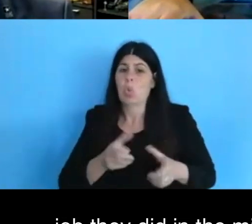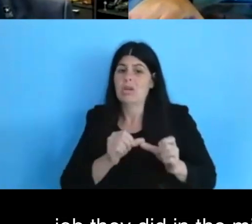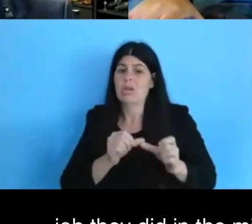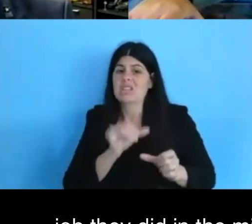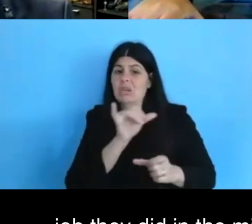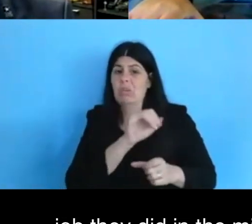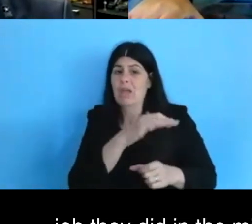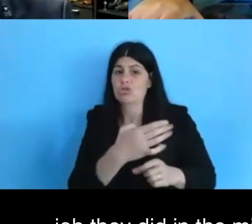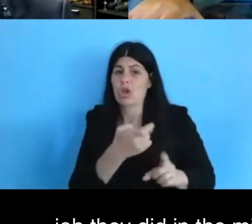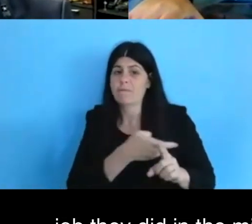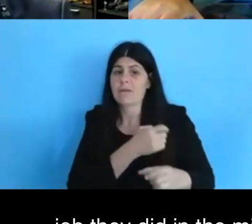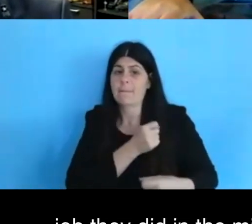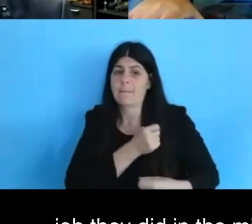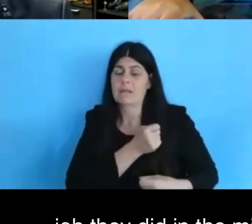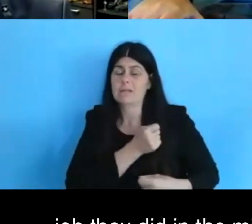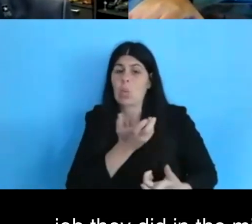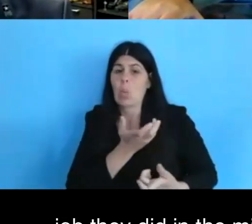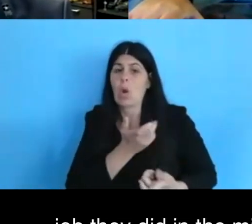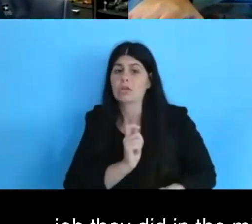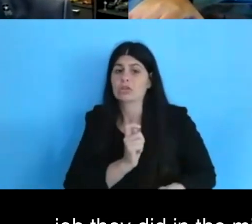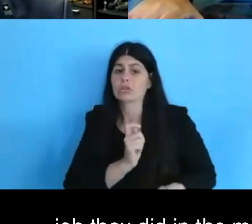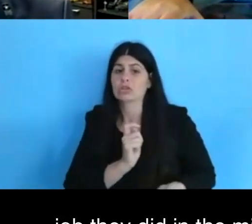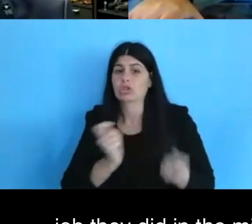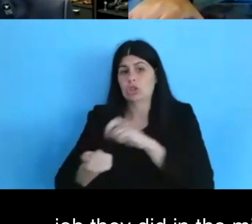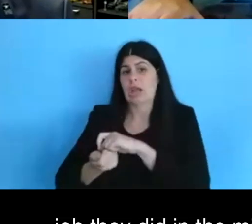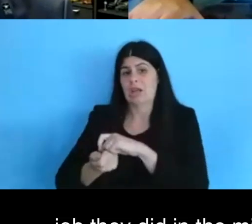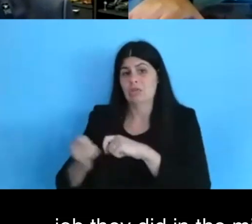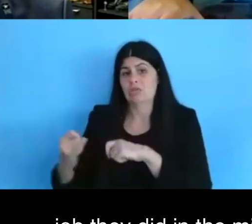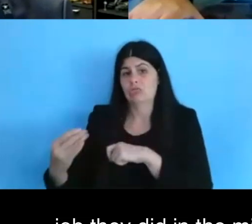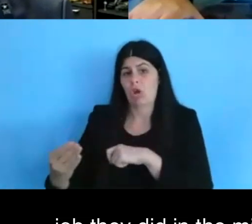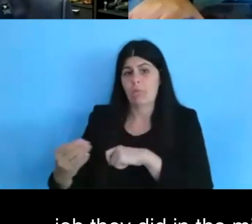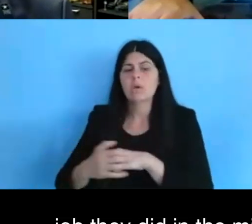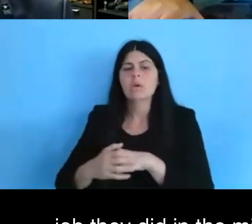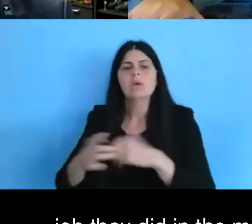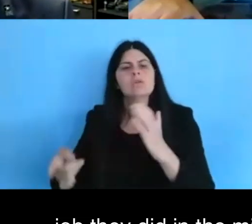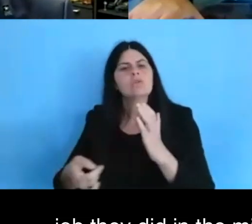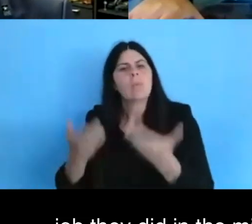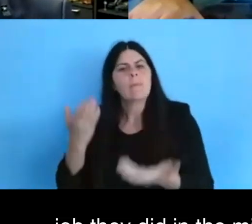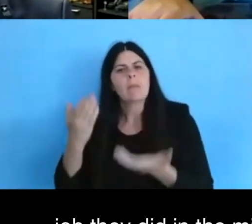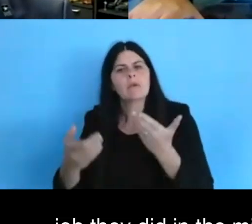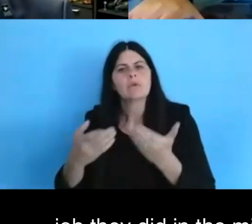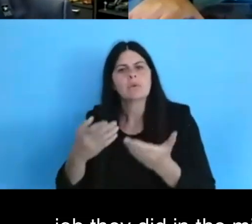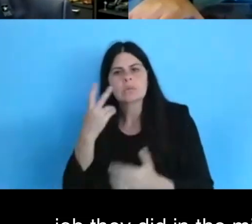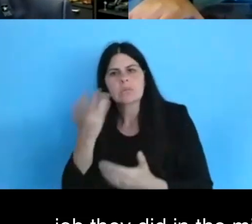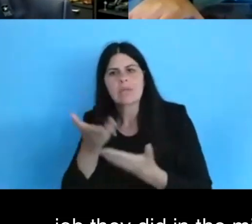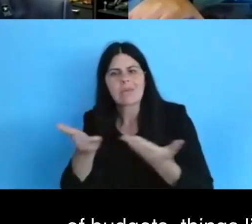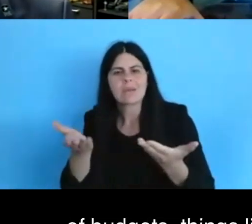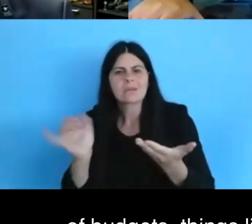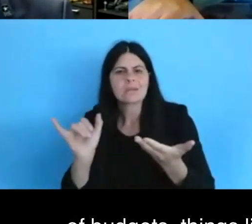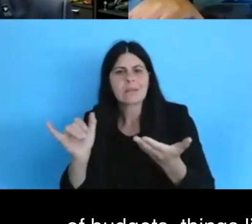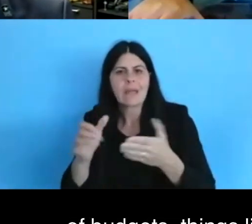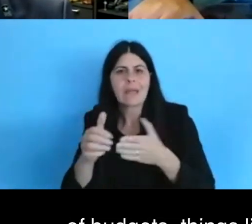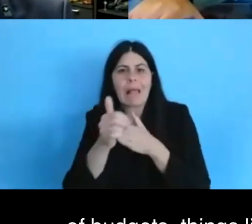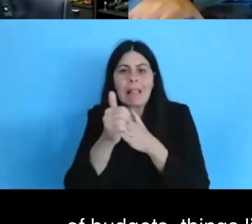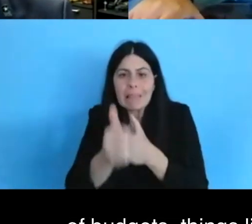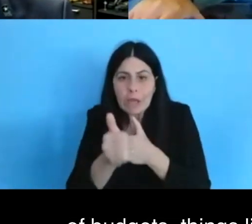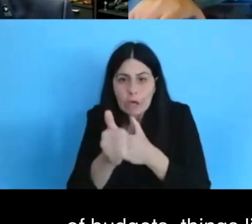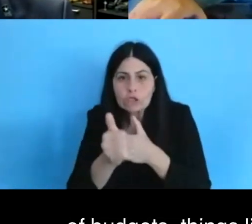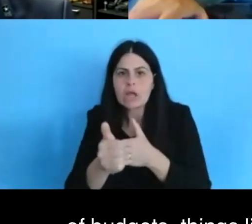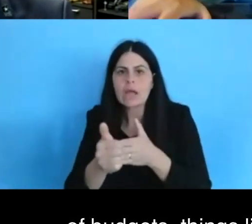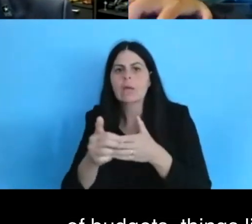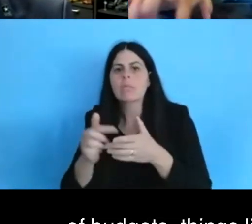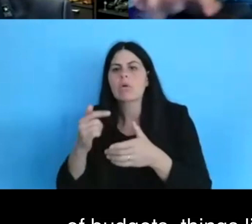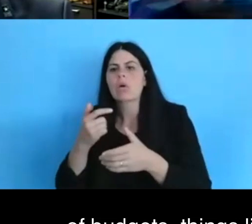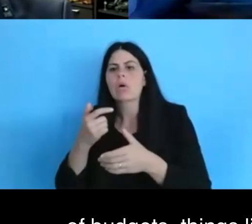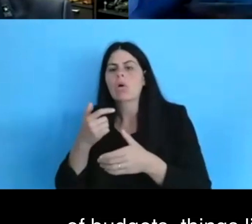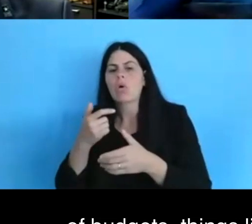so you may see some things like leadership, in charge of budgets, things like that, that